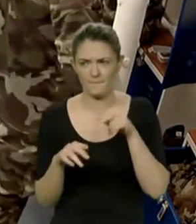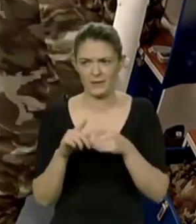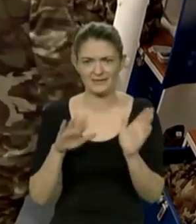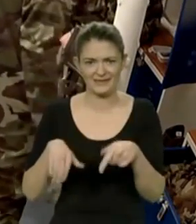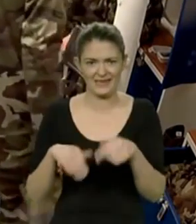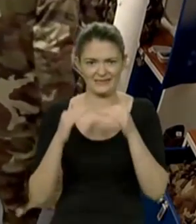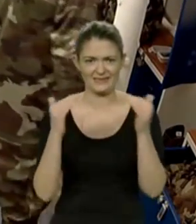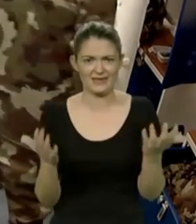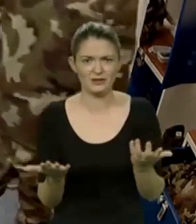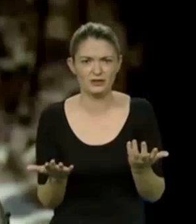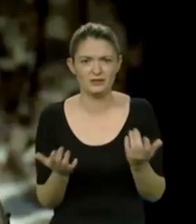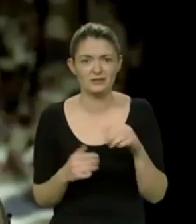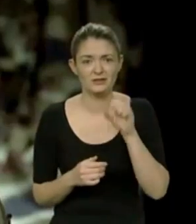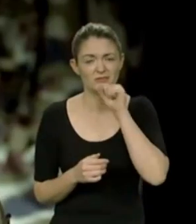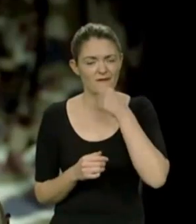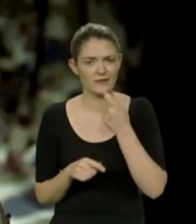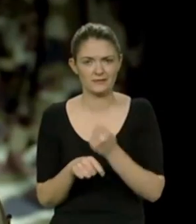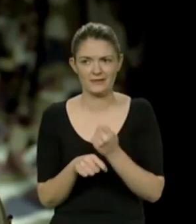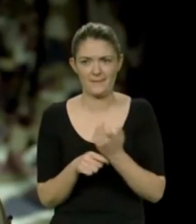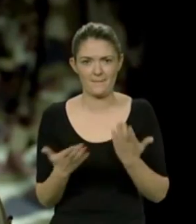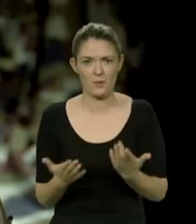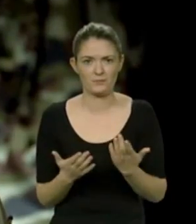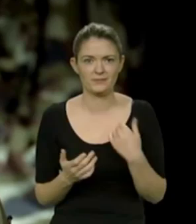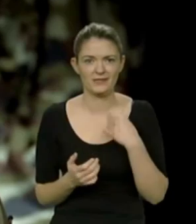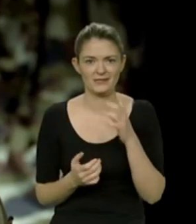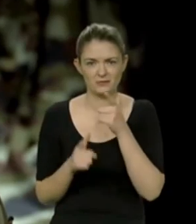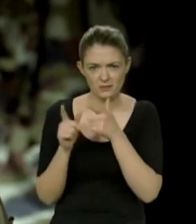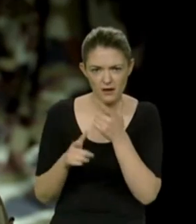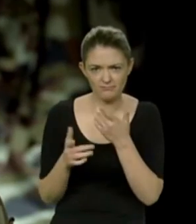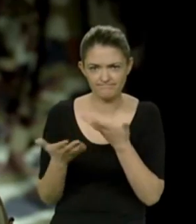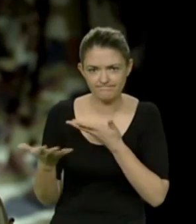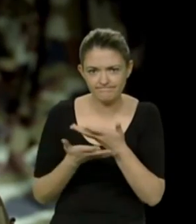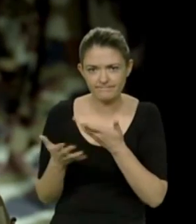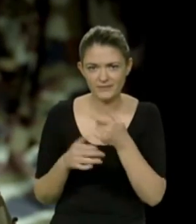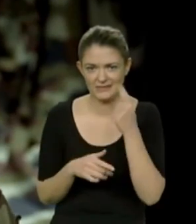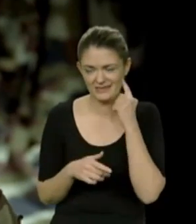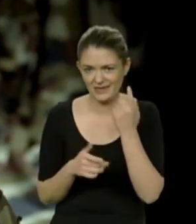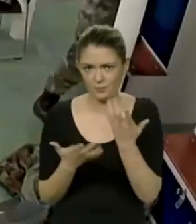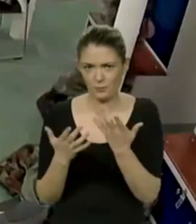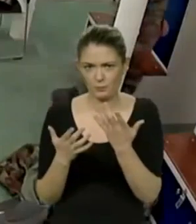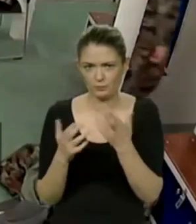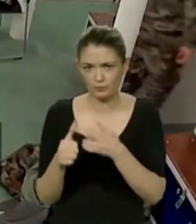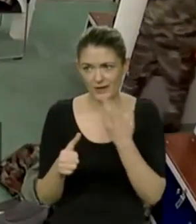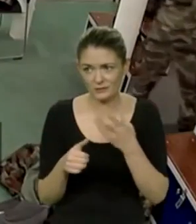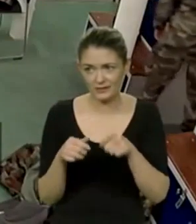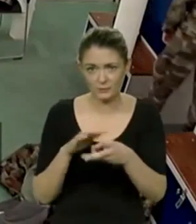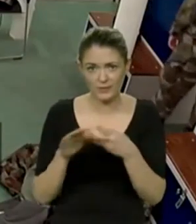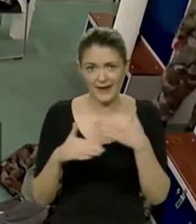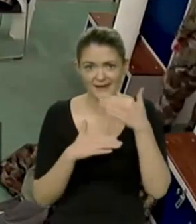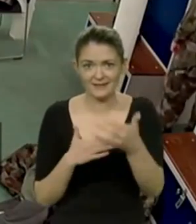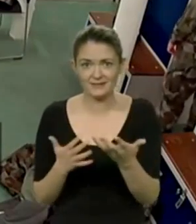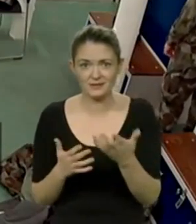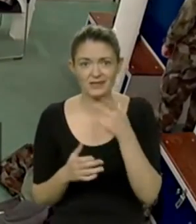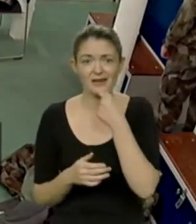with him now and get his head back on and just make sure like he's ready for the week ahead. Yeah. Cool. Do